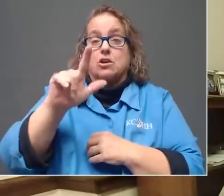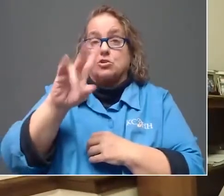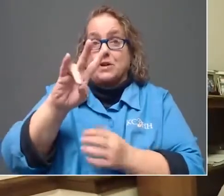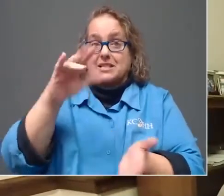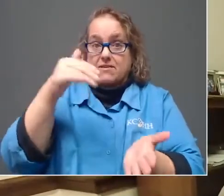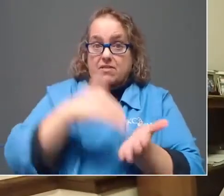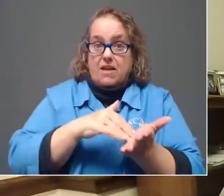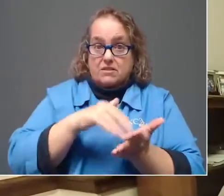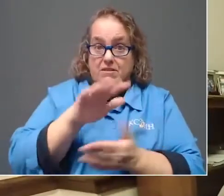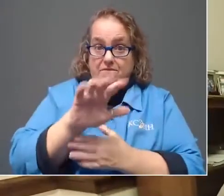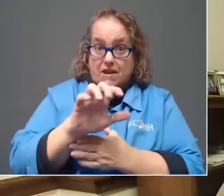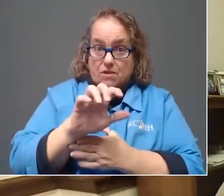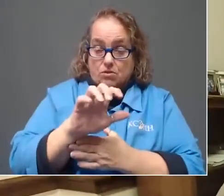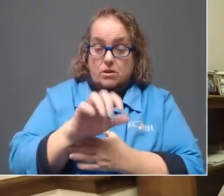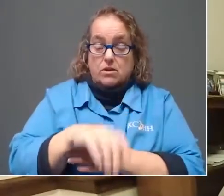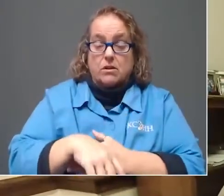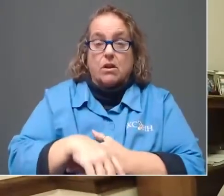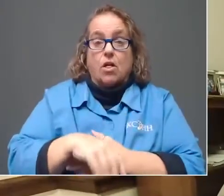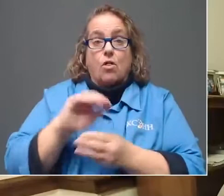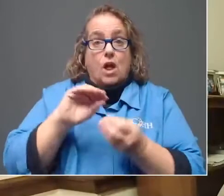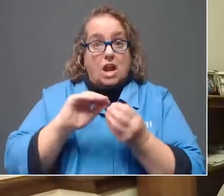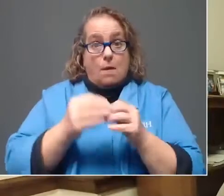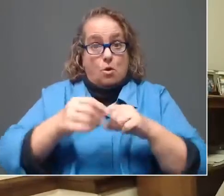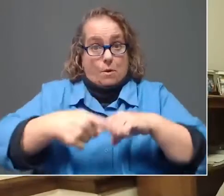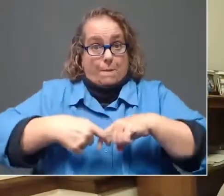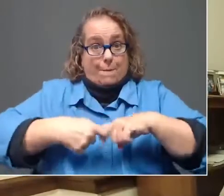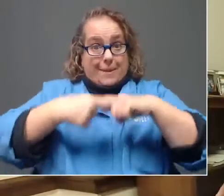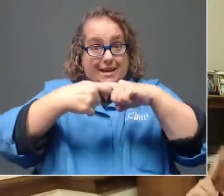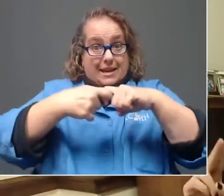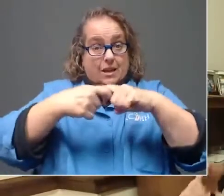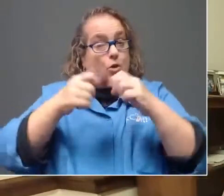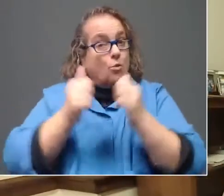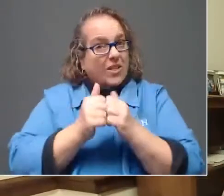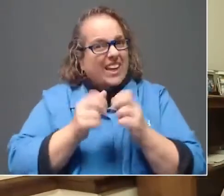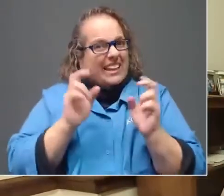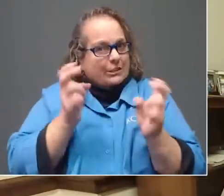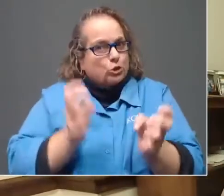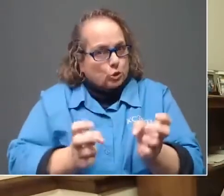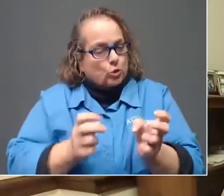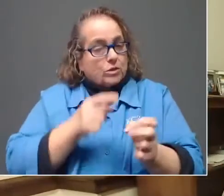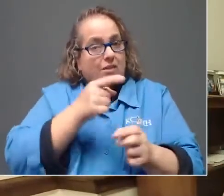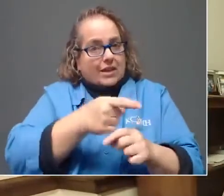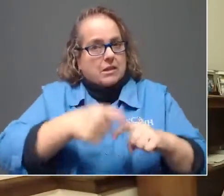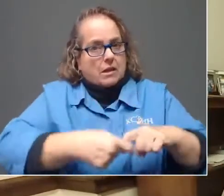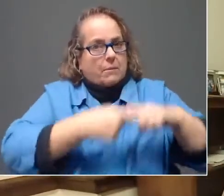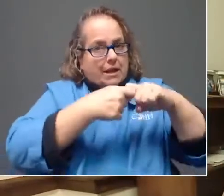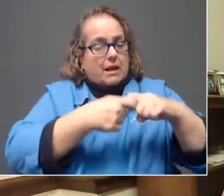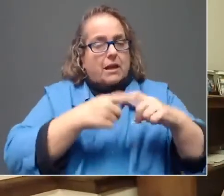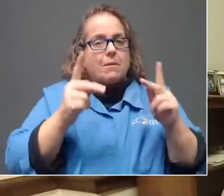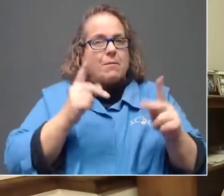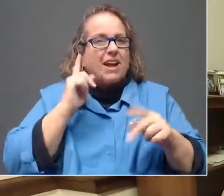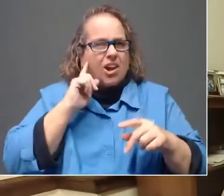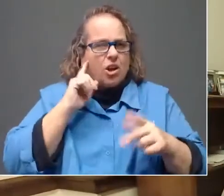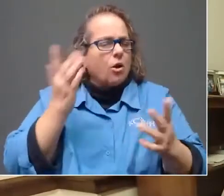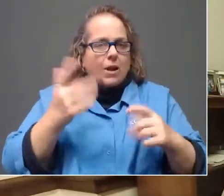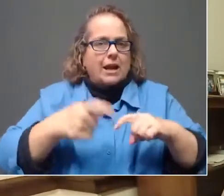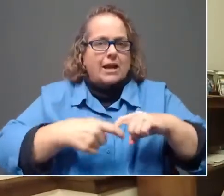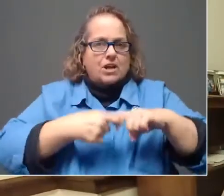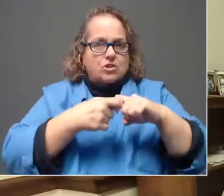27,500. The number that are pending with issues, and these are the stops that people have heard about, is a little